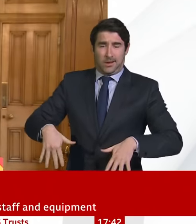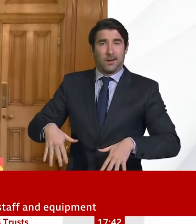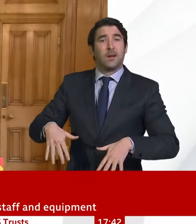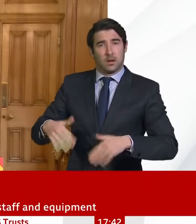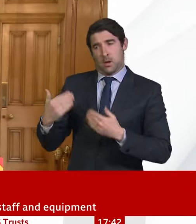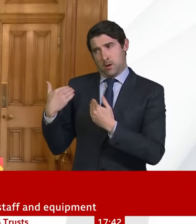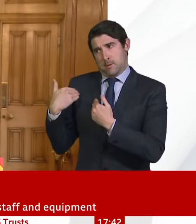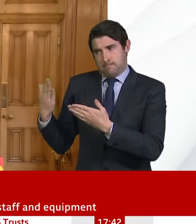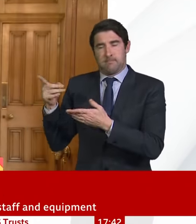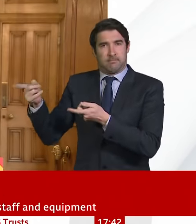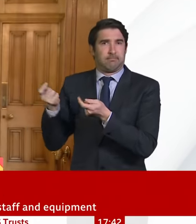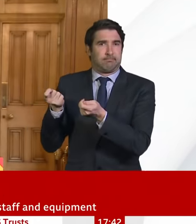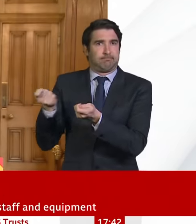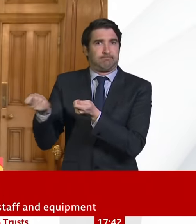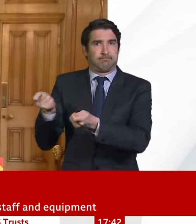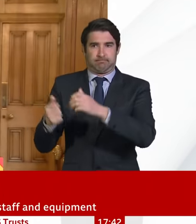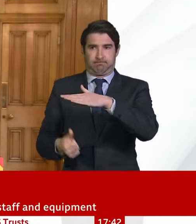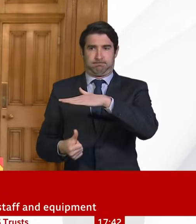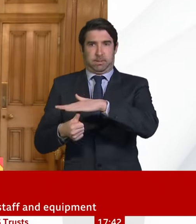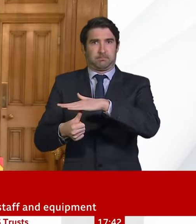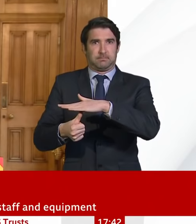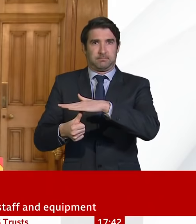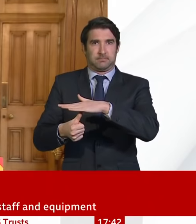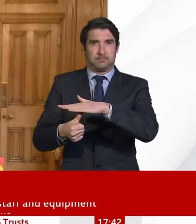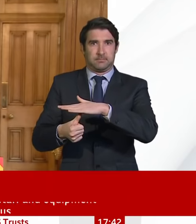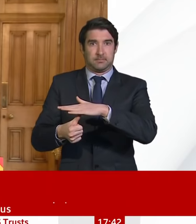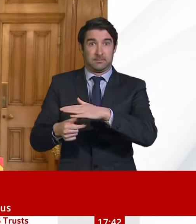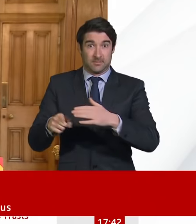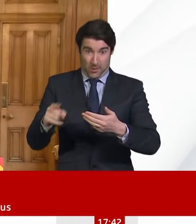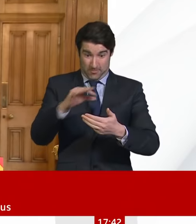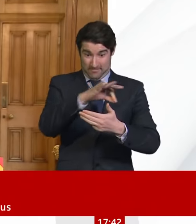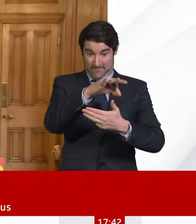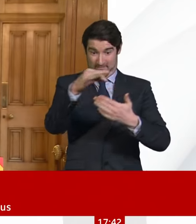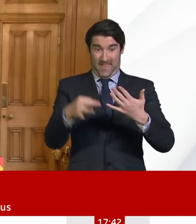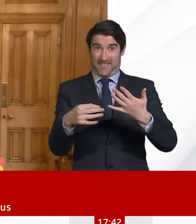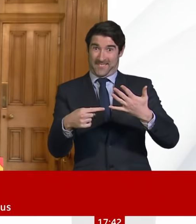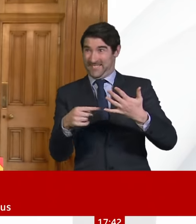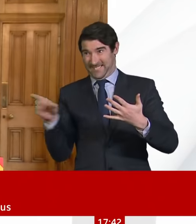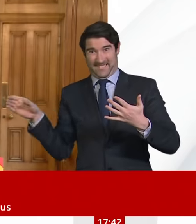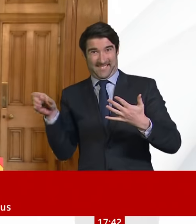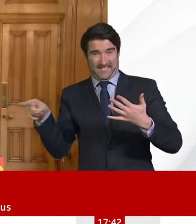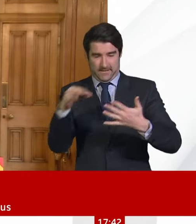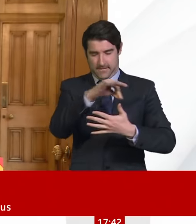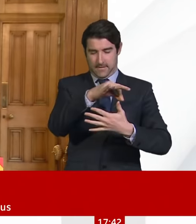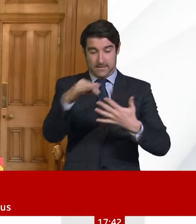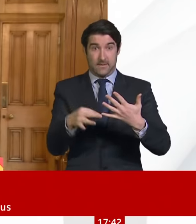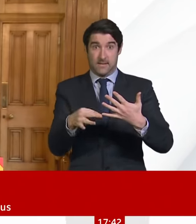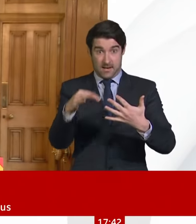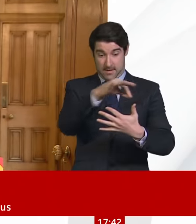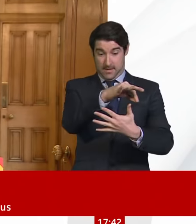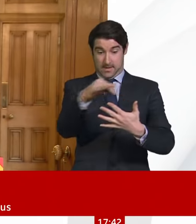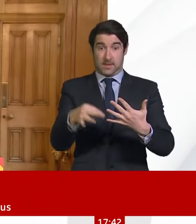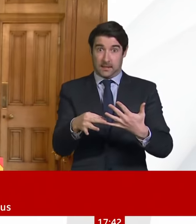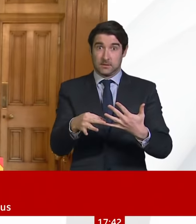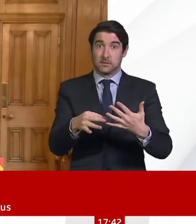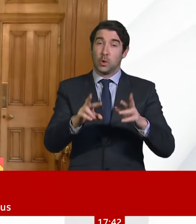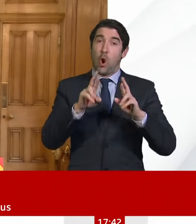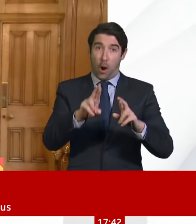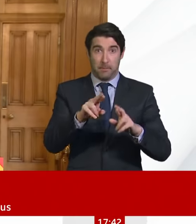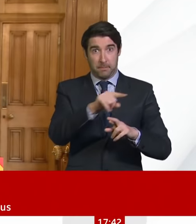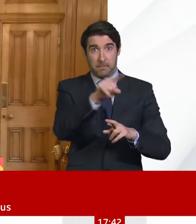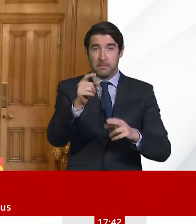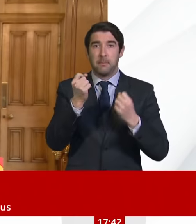vital issue. My 5 pillars represent a comprehensive plan to put in place the testing that is mission